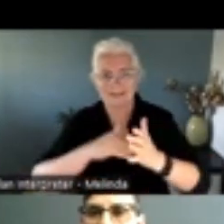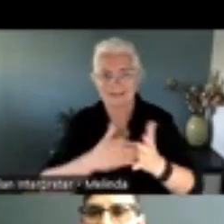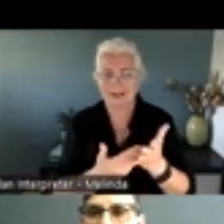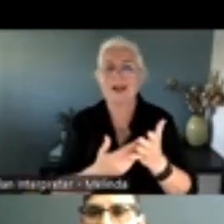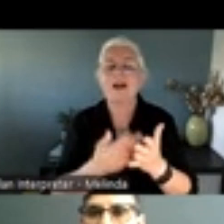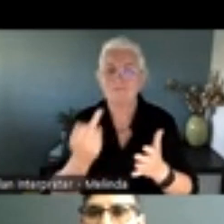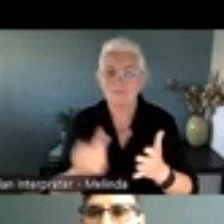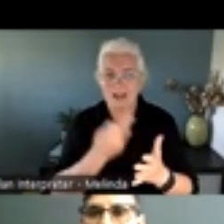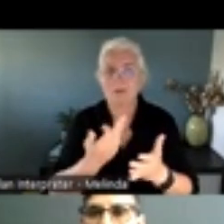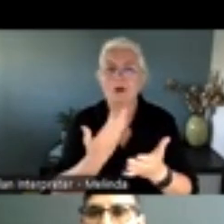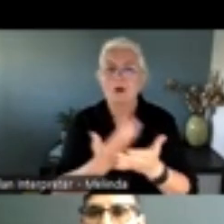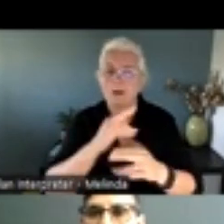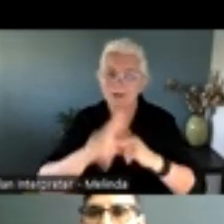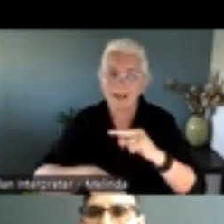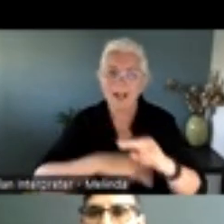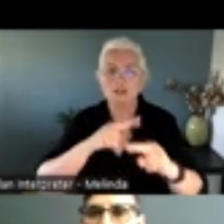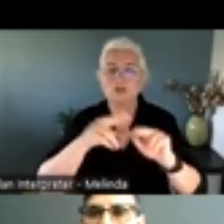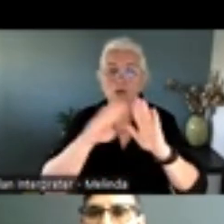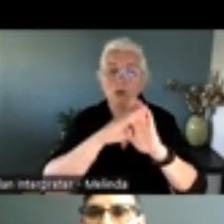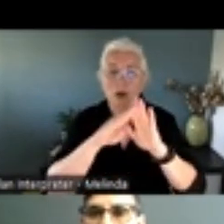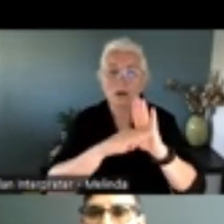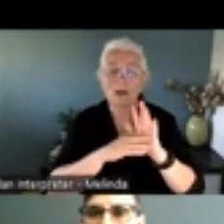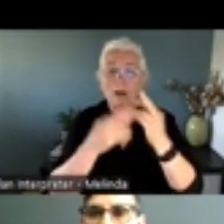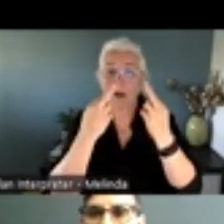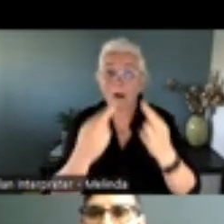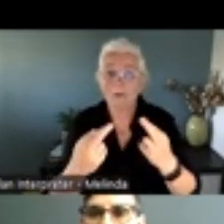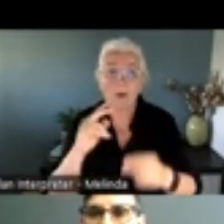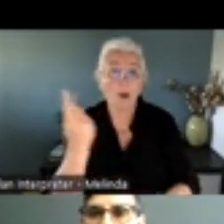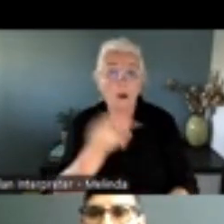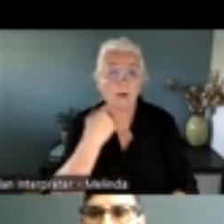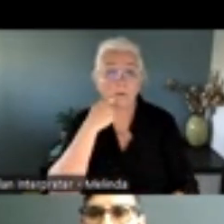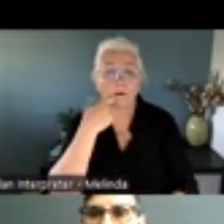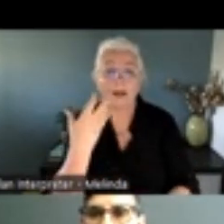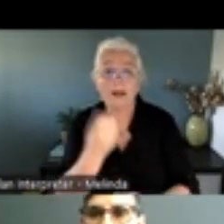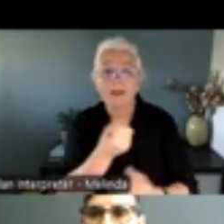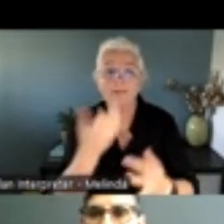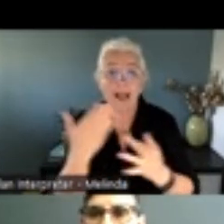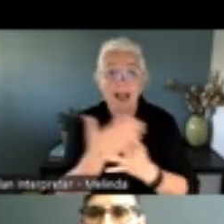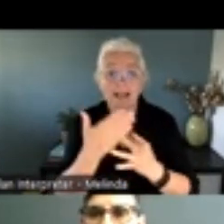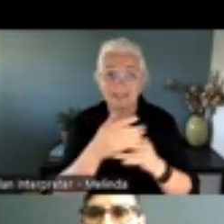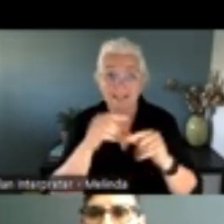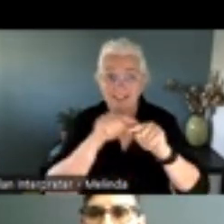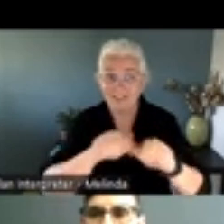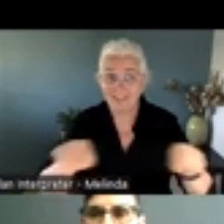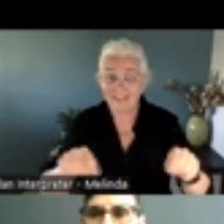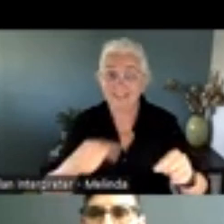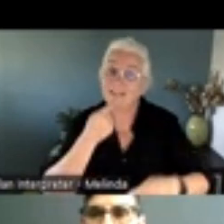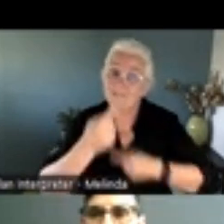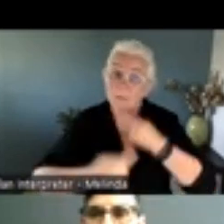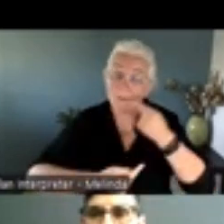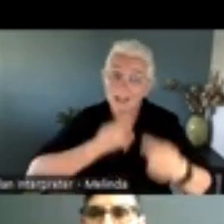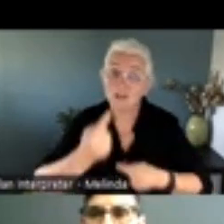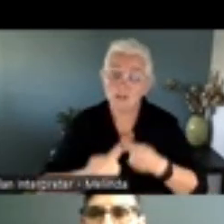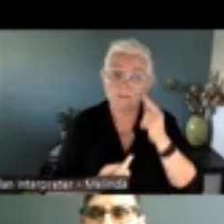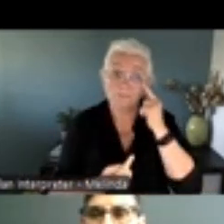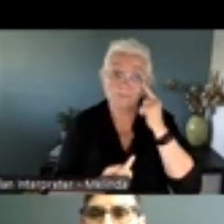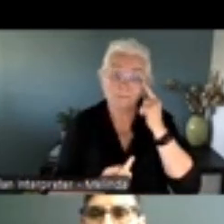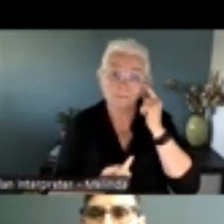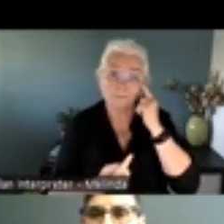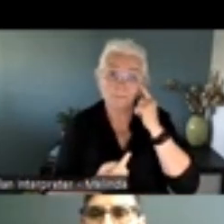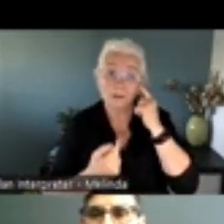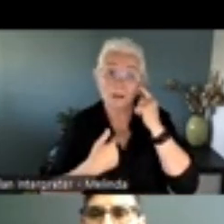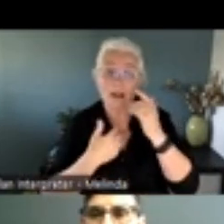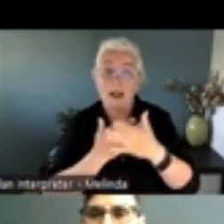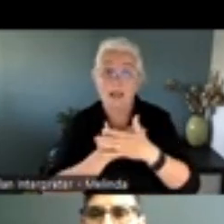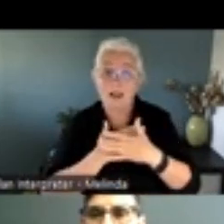alongside our national guidelines. So hopefully everybody will have access to this sort of information. And I'd love